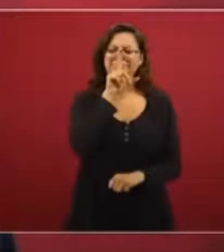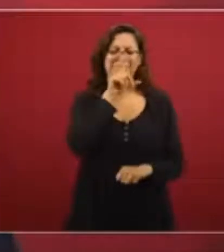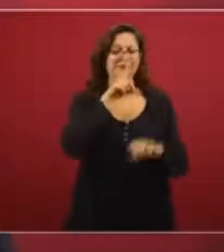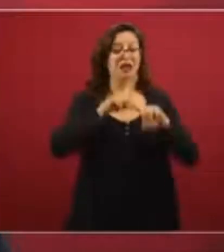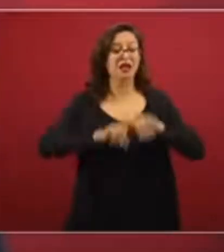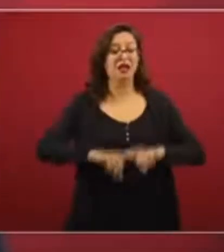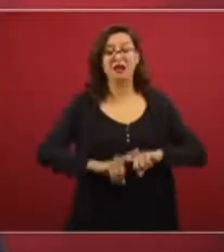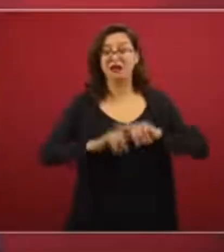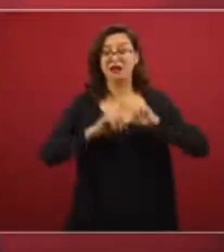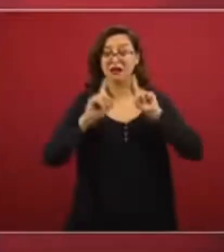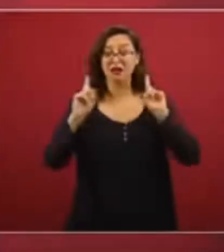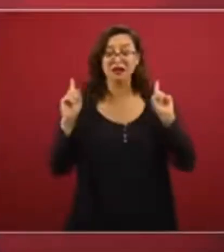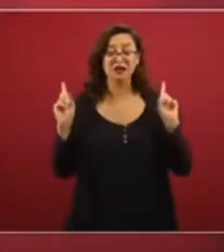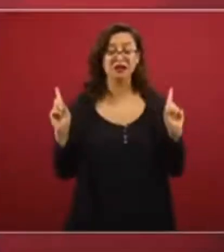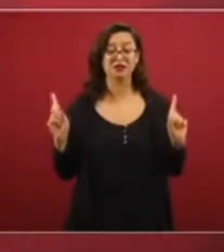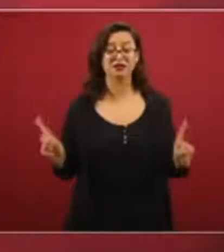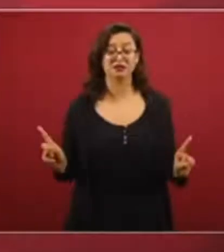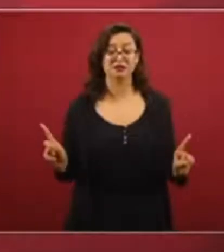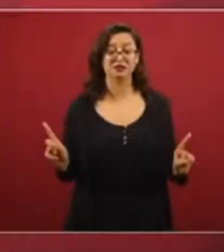contrary,